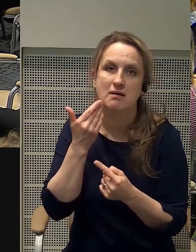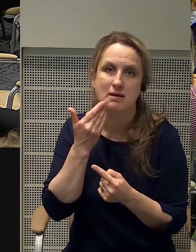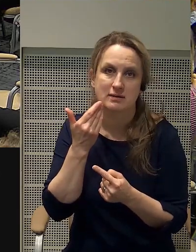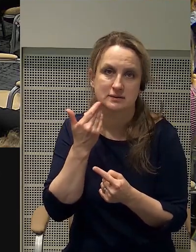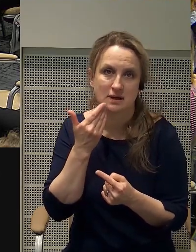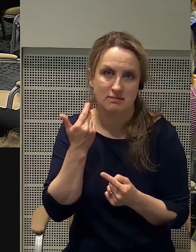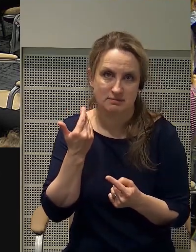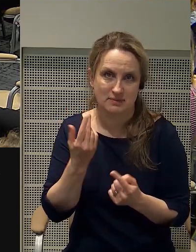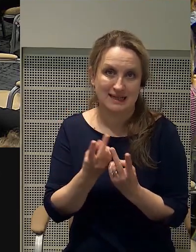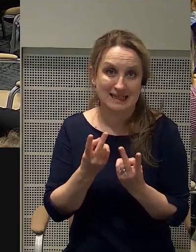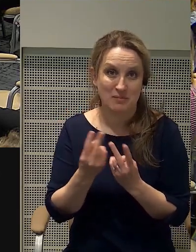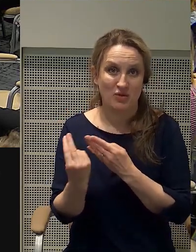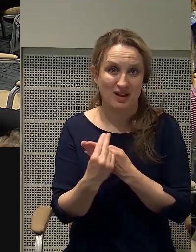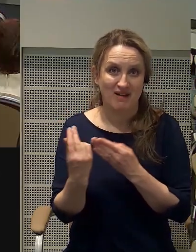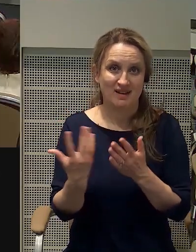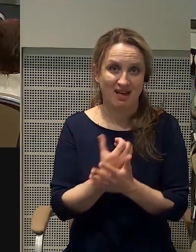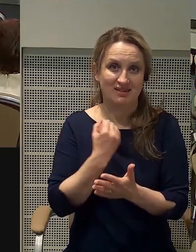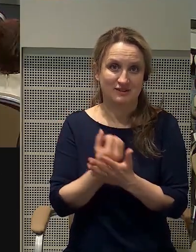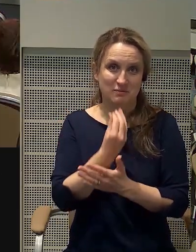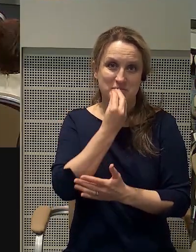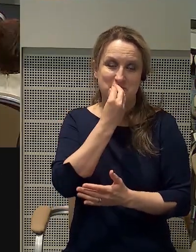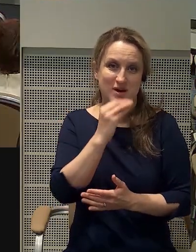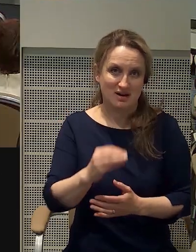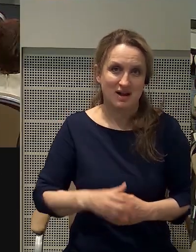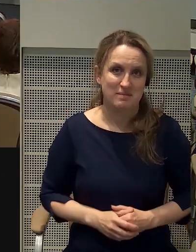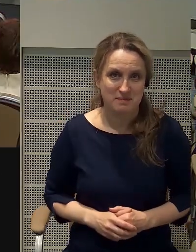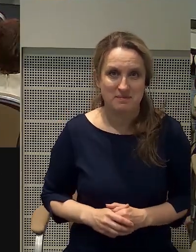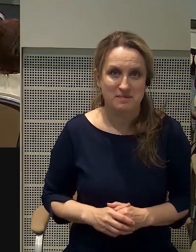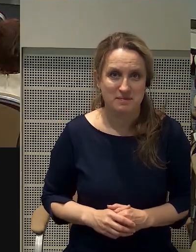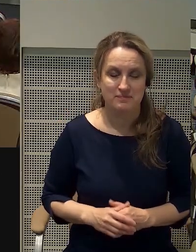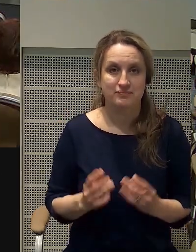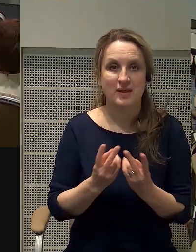Thank you. Yeah. As Vanessa said, she'll be here for the